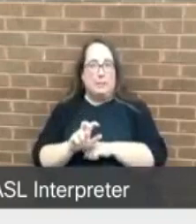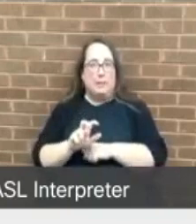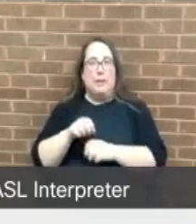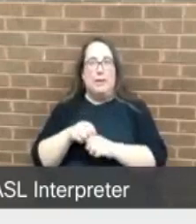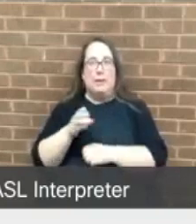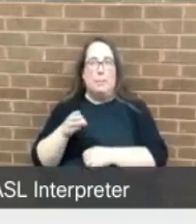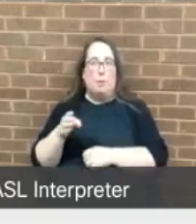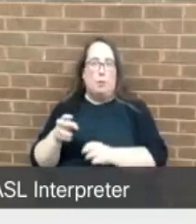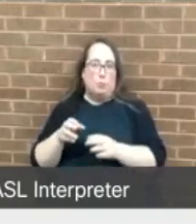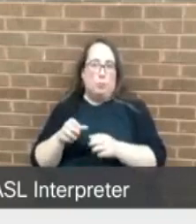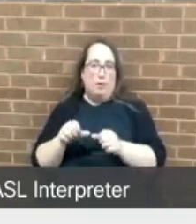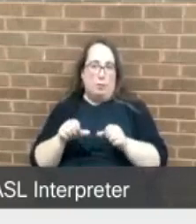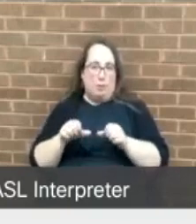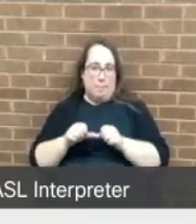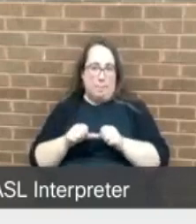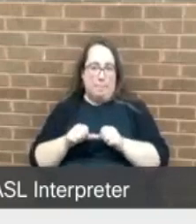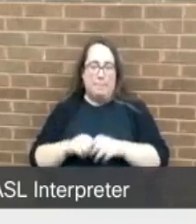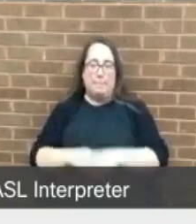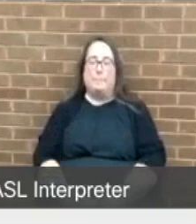Baltimore region.